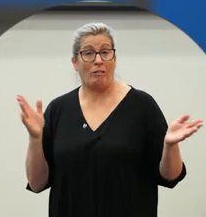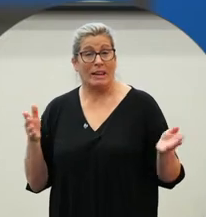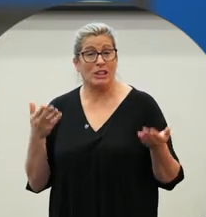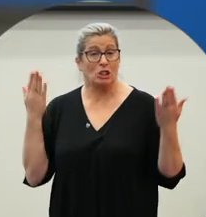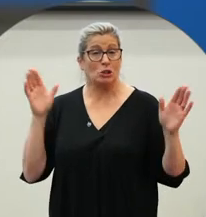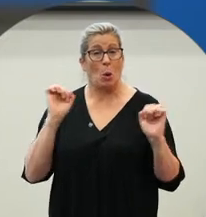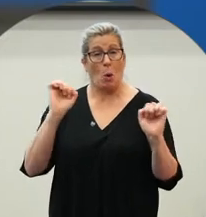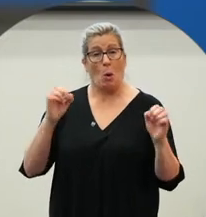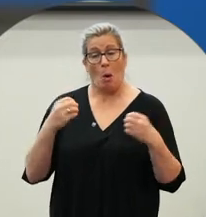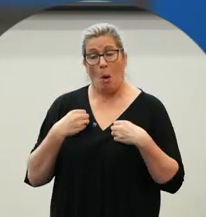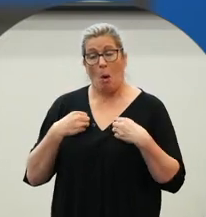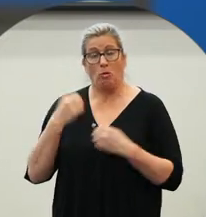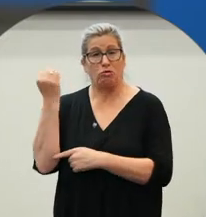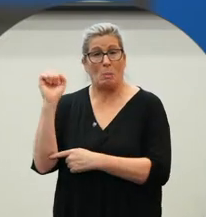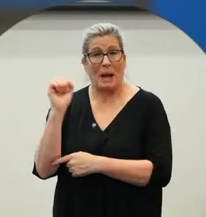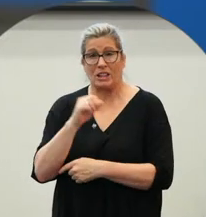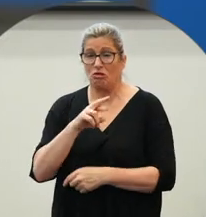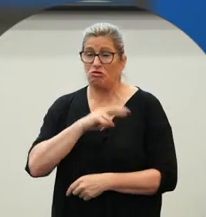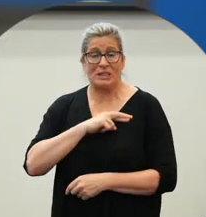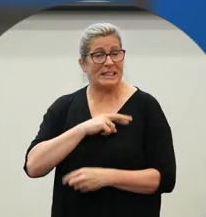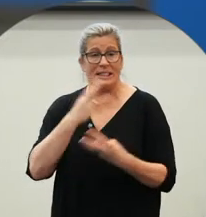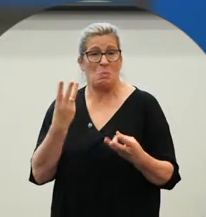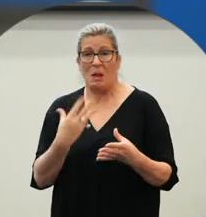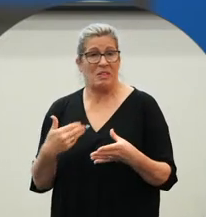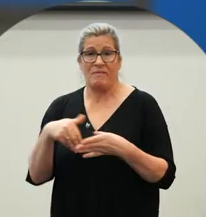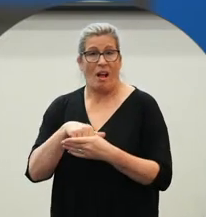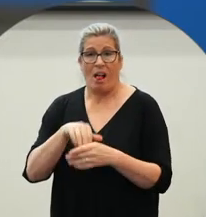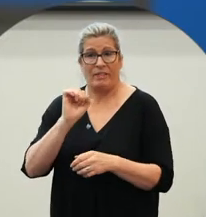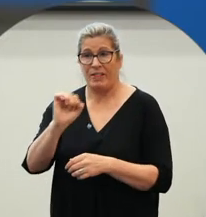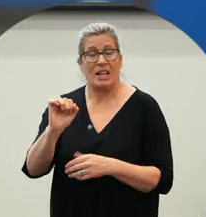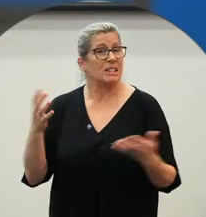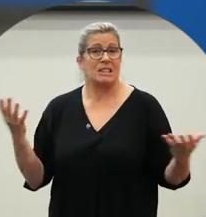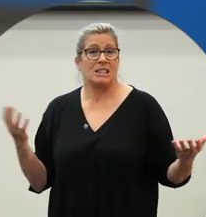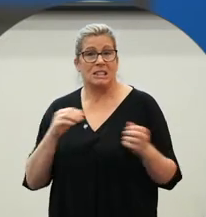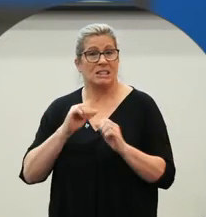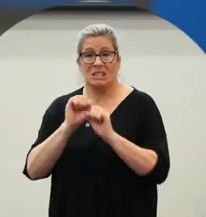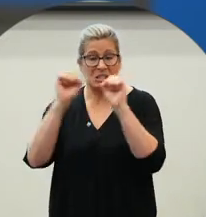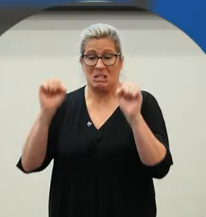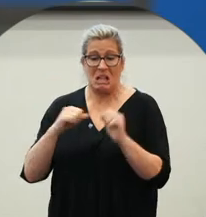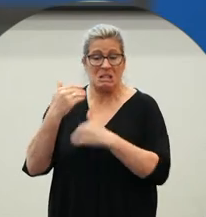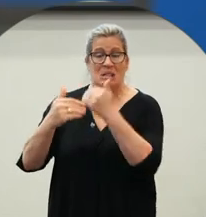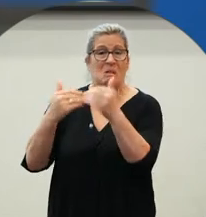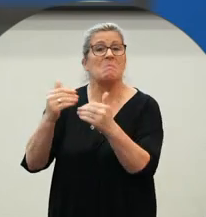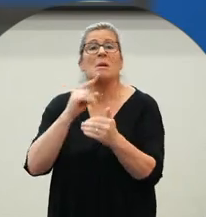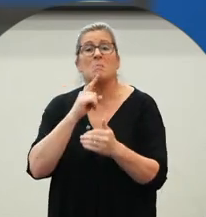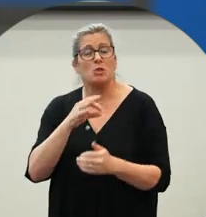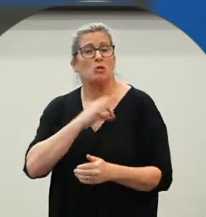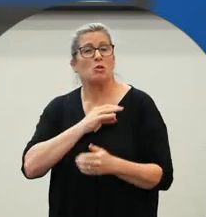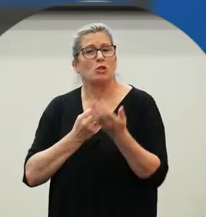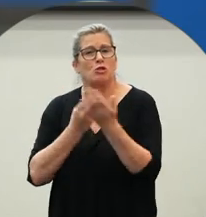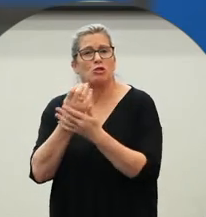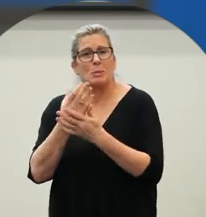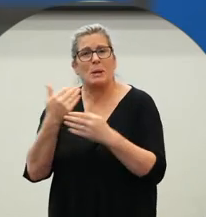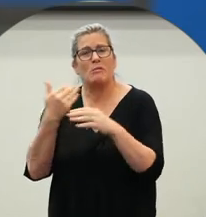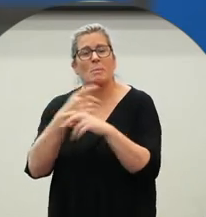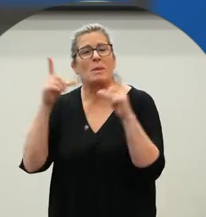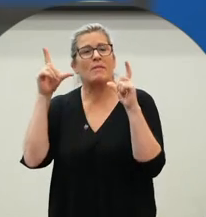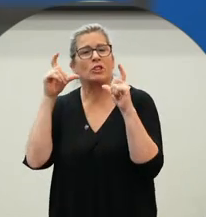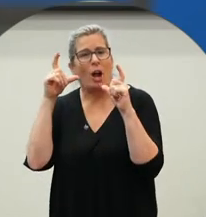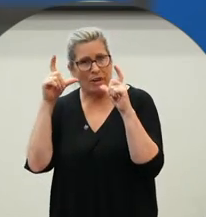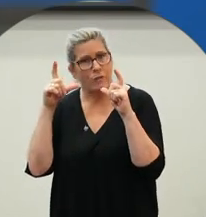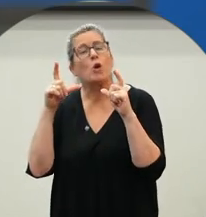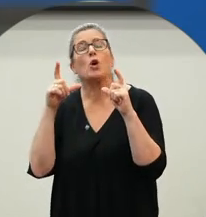and she really, really didn't want to do the debutante season. But there's a very good description from the photographer who was photographing